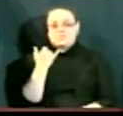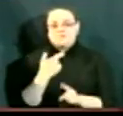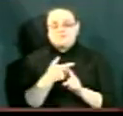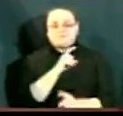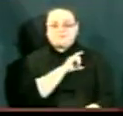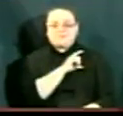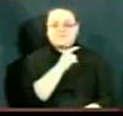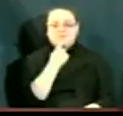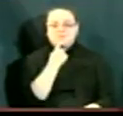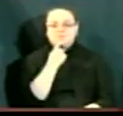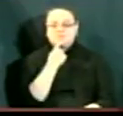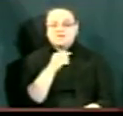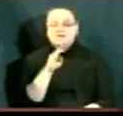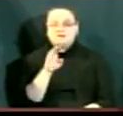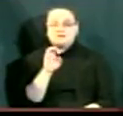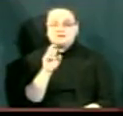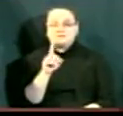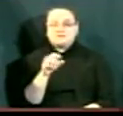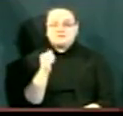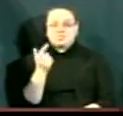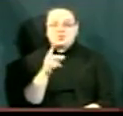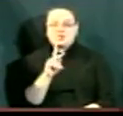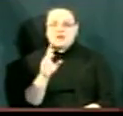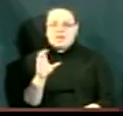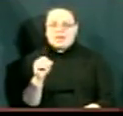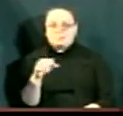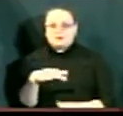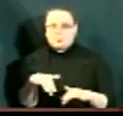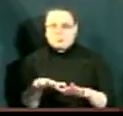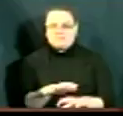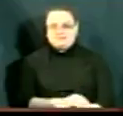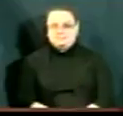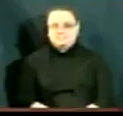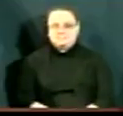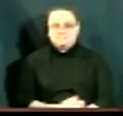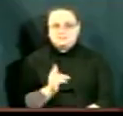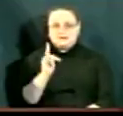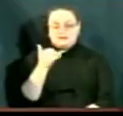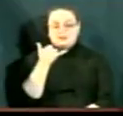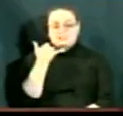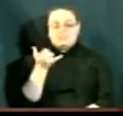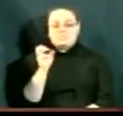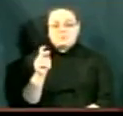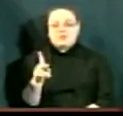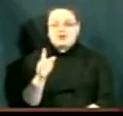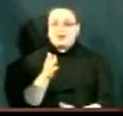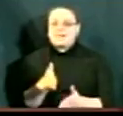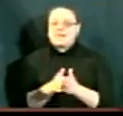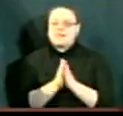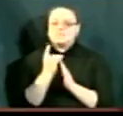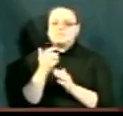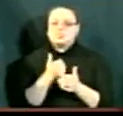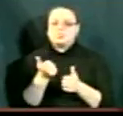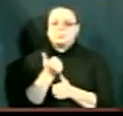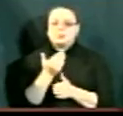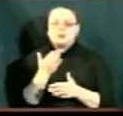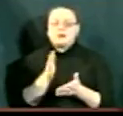officer who said I was banned from all Knox County property. I later called back and asked for an administrator at the